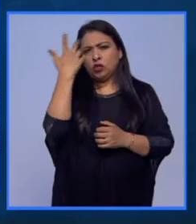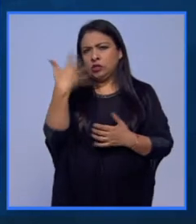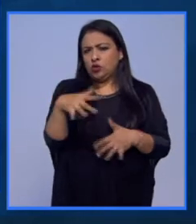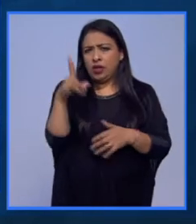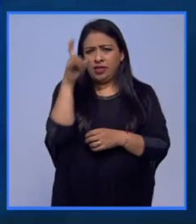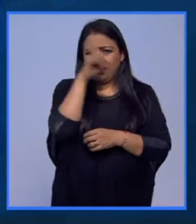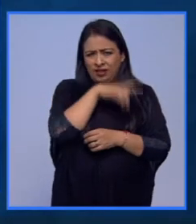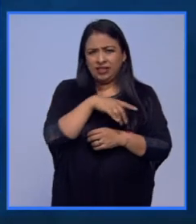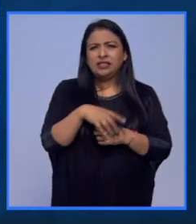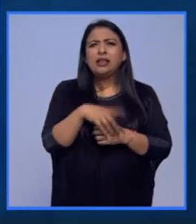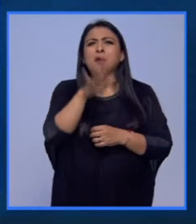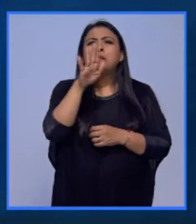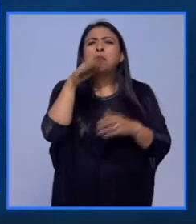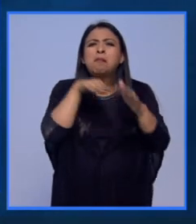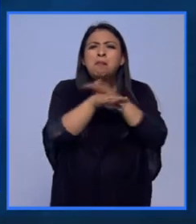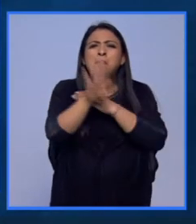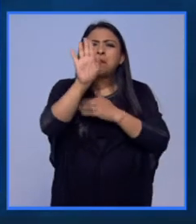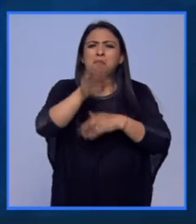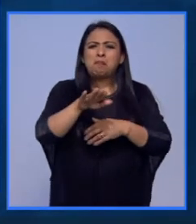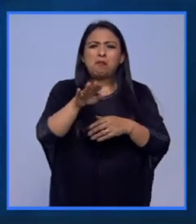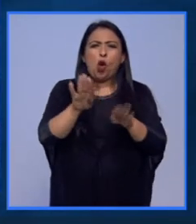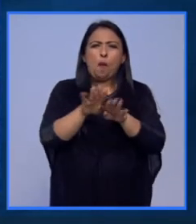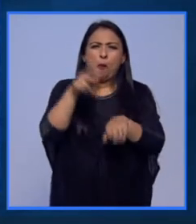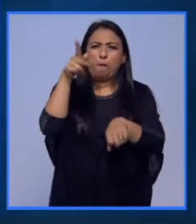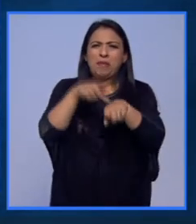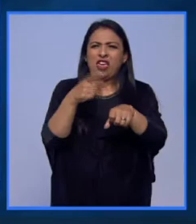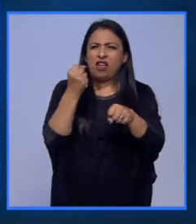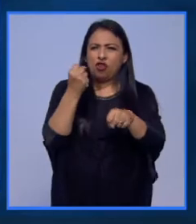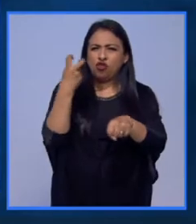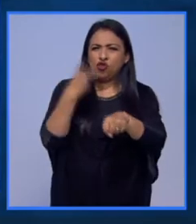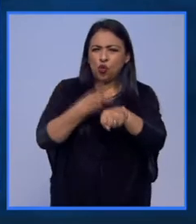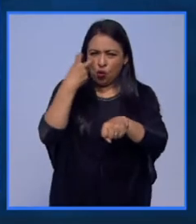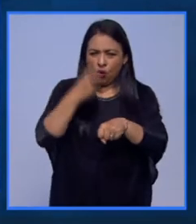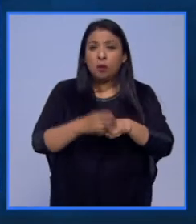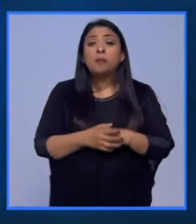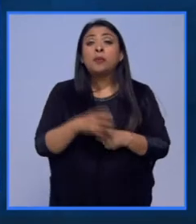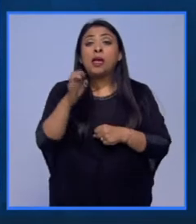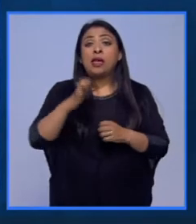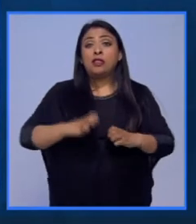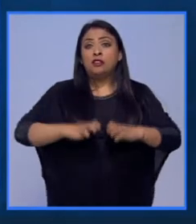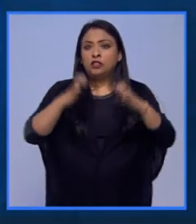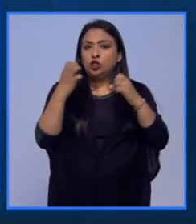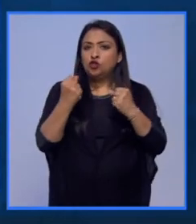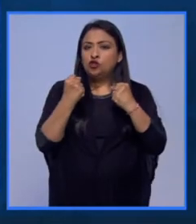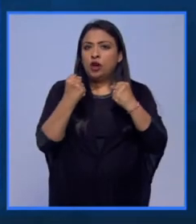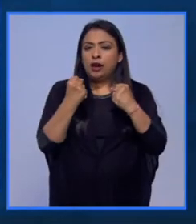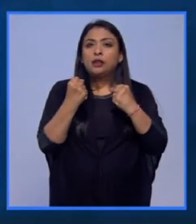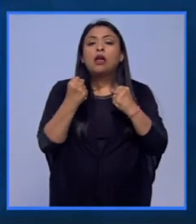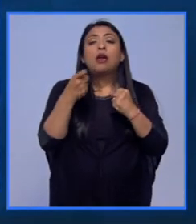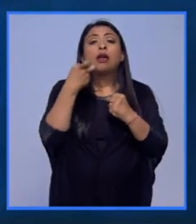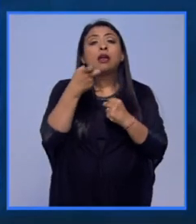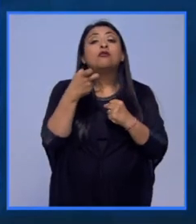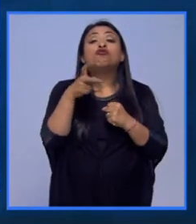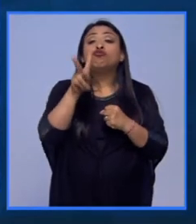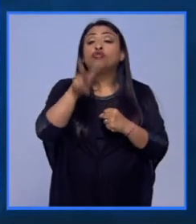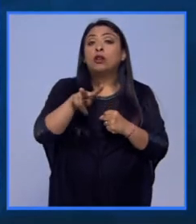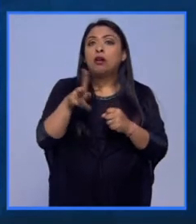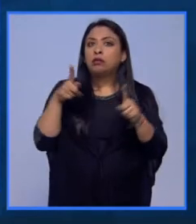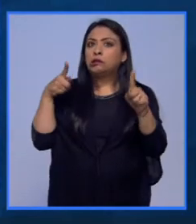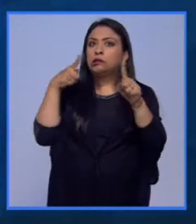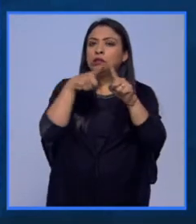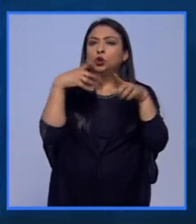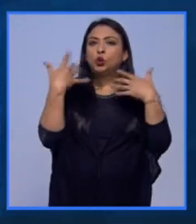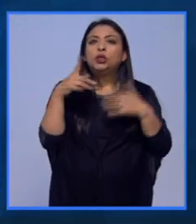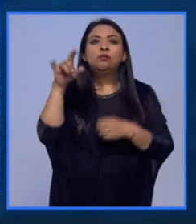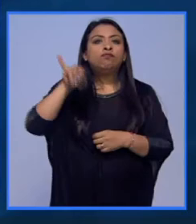complicated concrete, sort of cave-like, very strong building, which has been challenging and very, very interesting